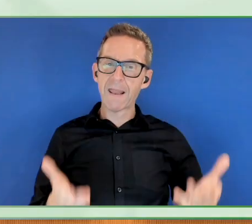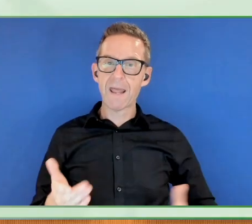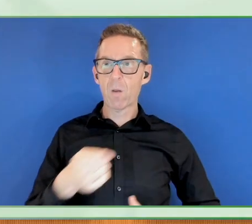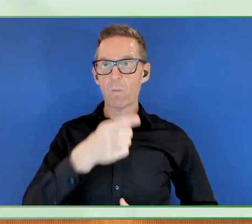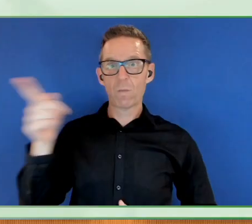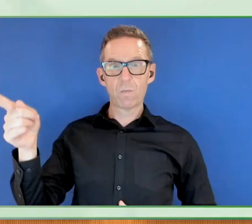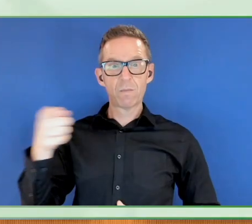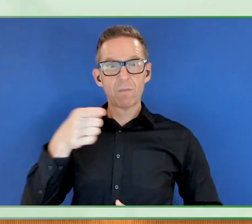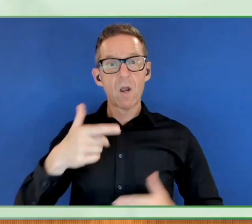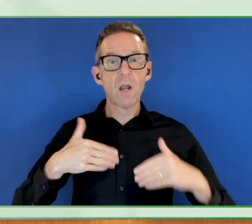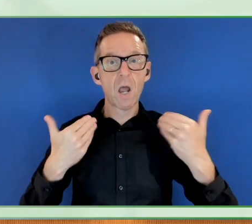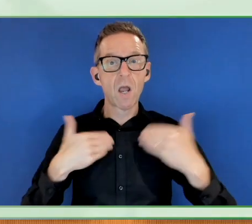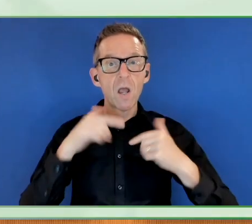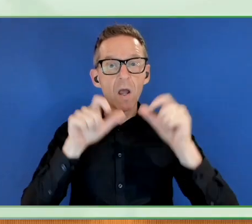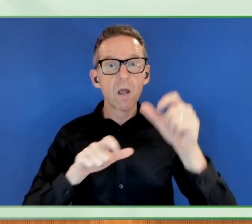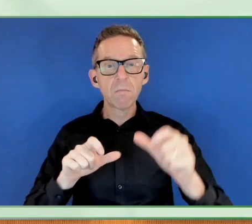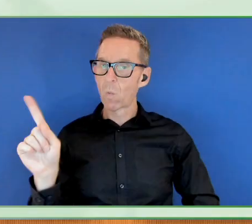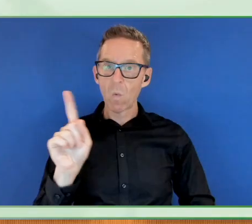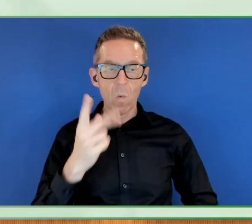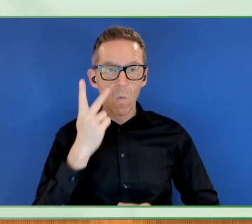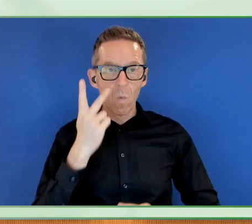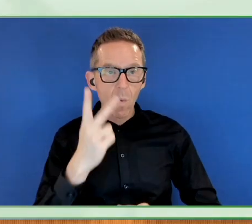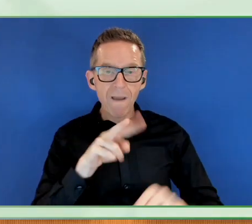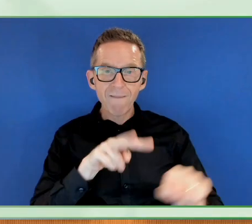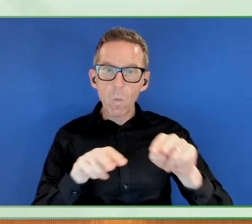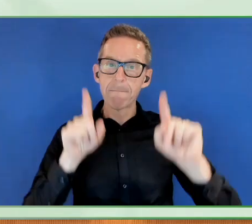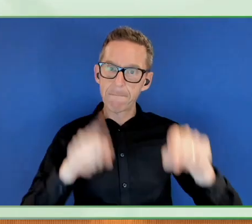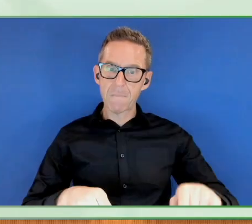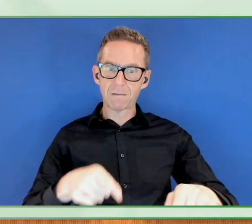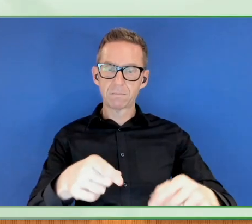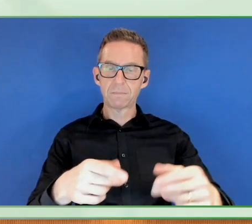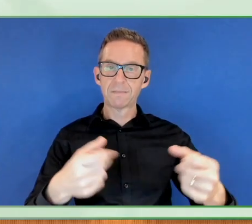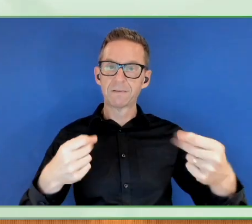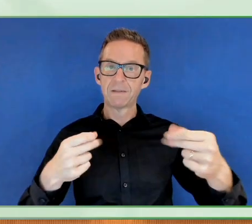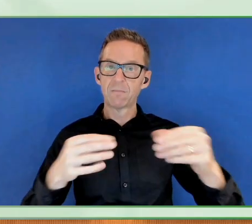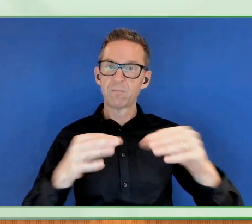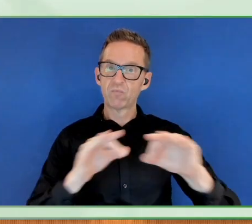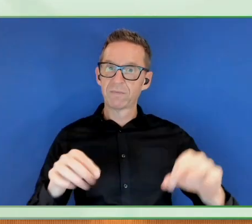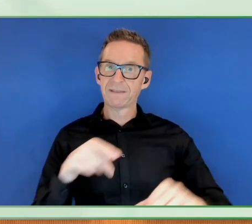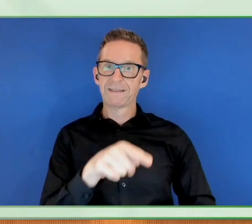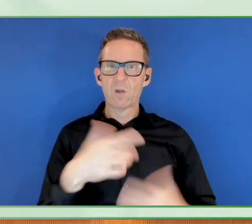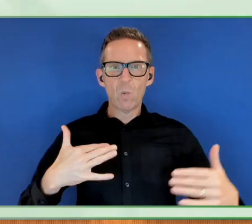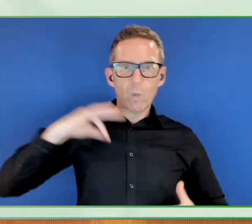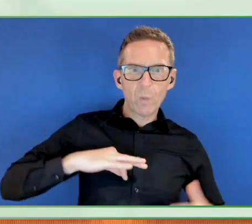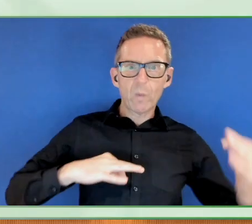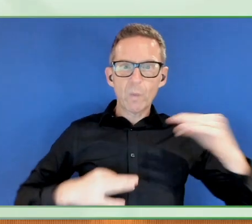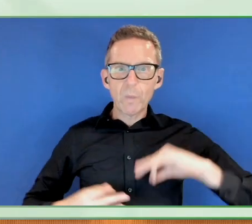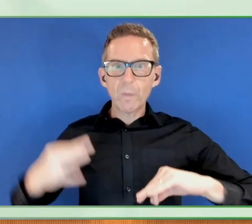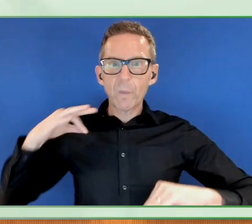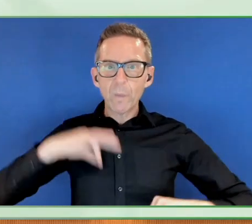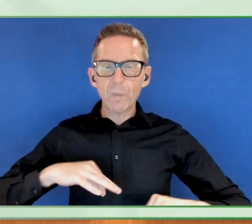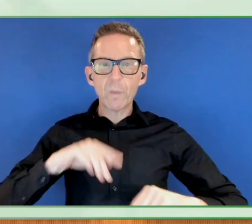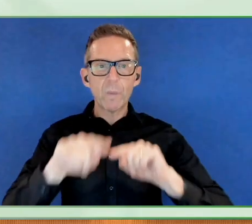captions. So, I mean, that's probably what you meant. Yeah, definitely. And for example, by sitting in a bus